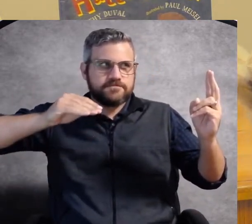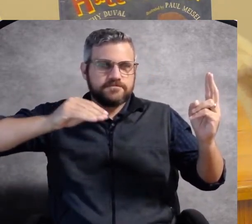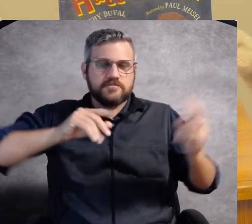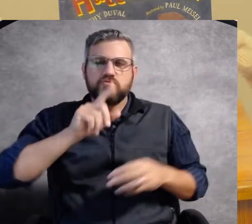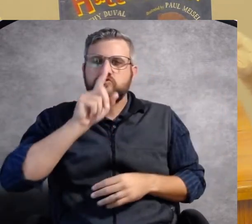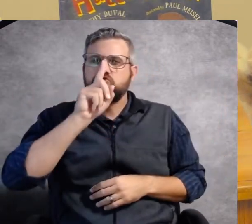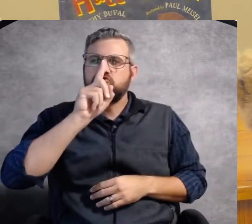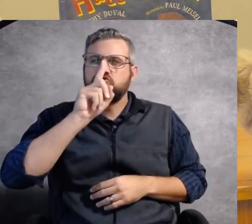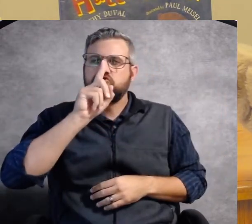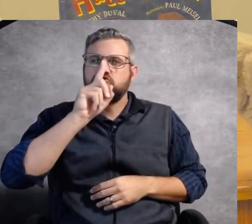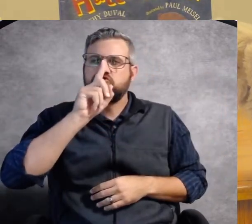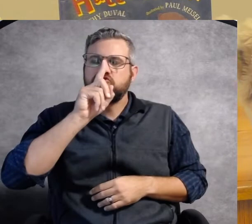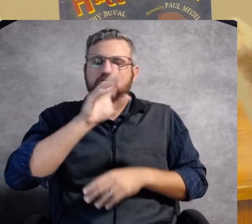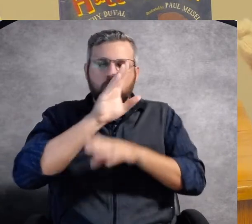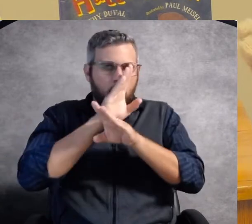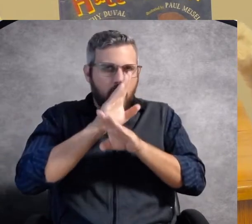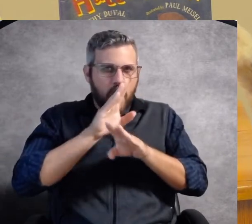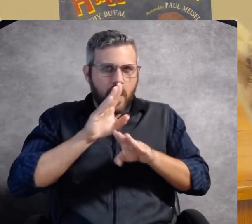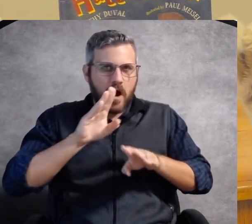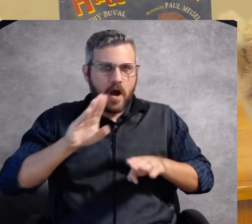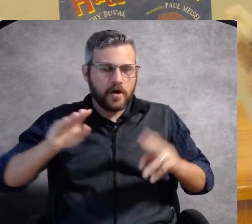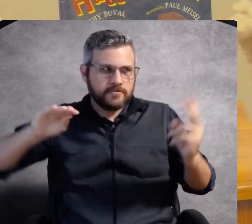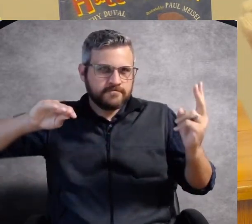Along comes Mr. Crocodile,